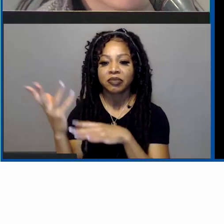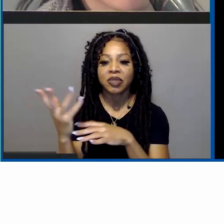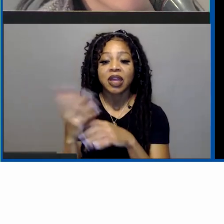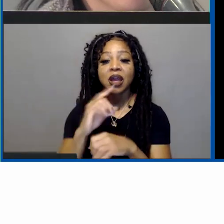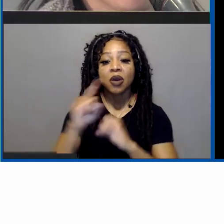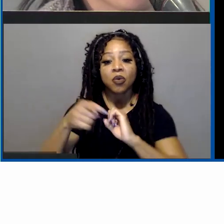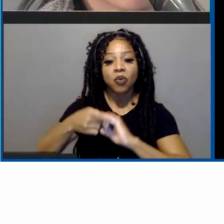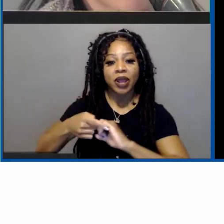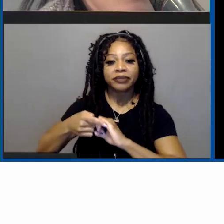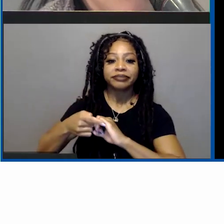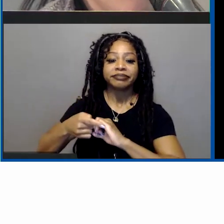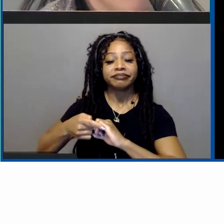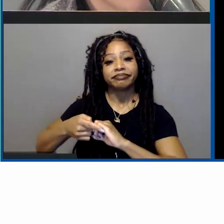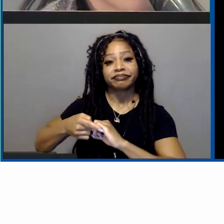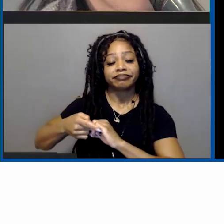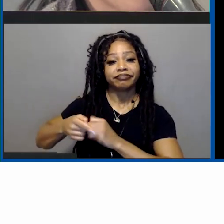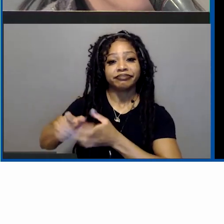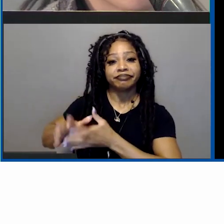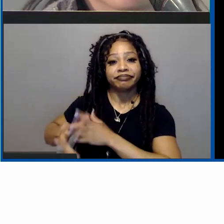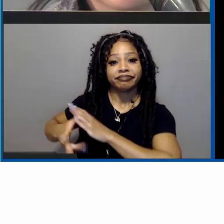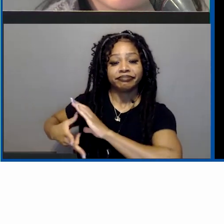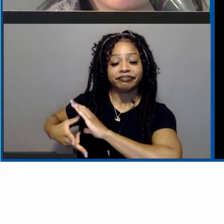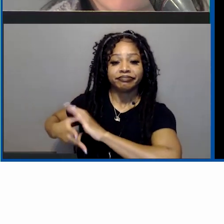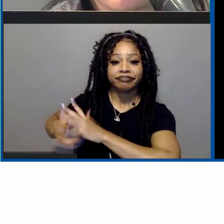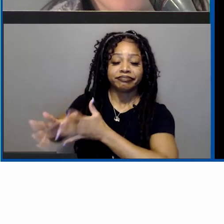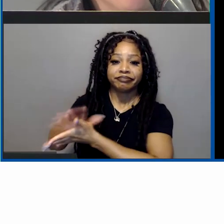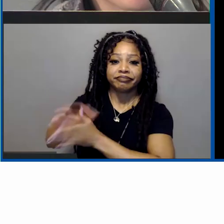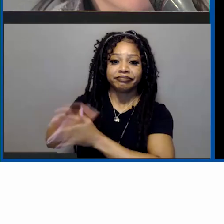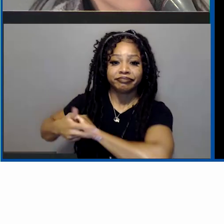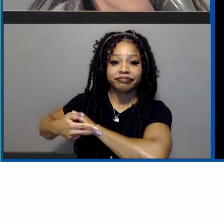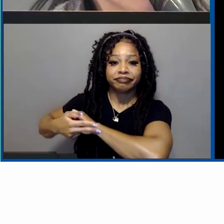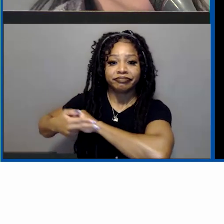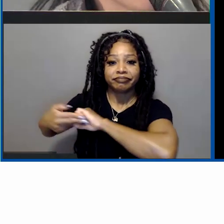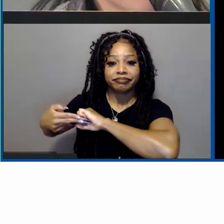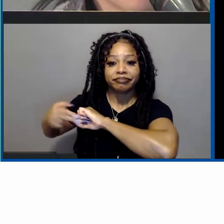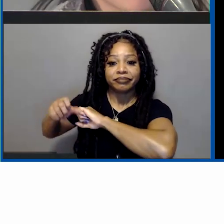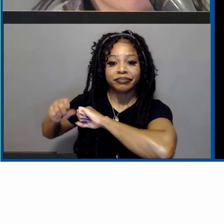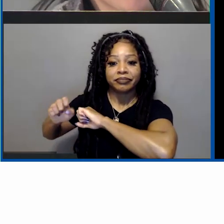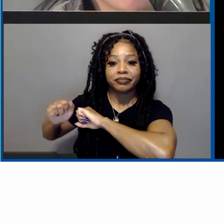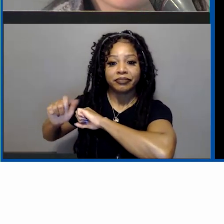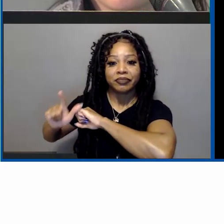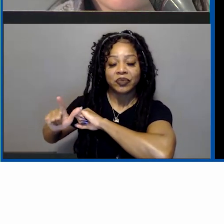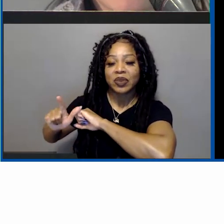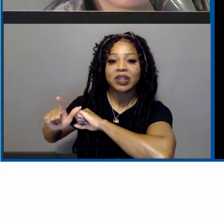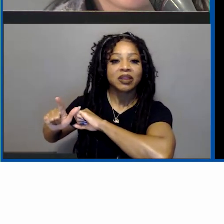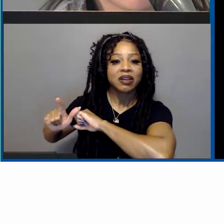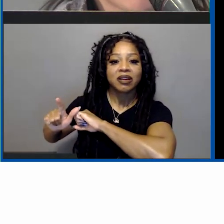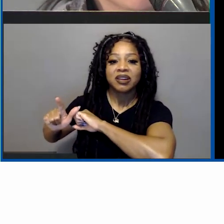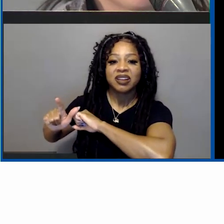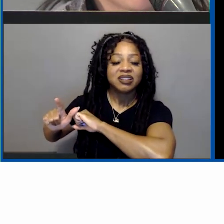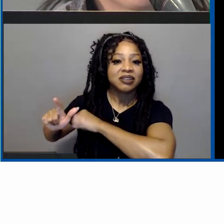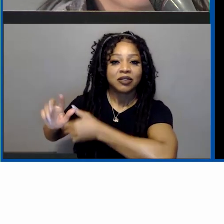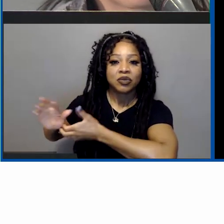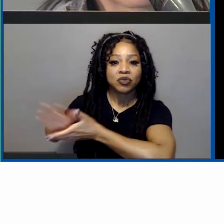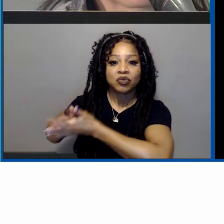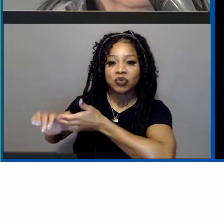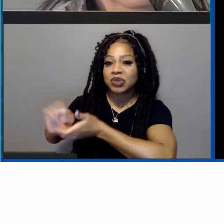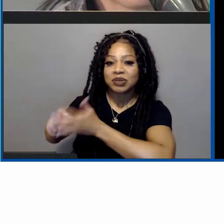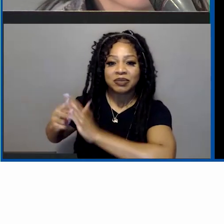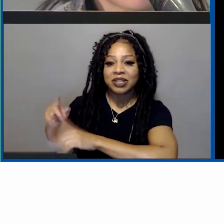it's sealed, it can't be used again. So whether it physically has not been destroyed, it still means it can't come